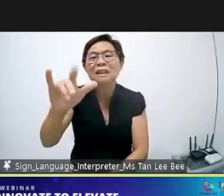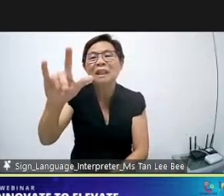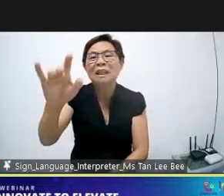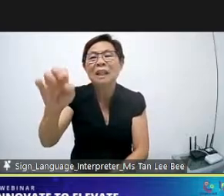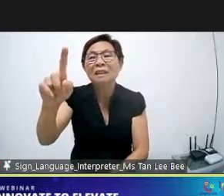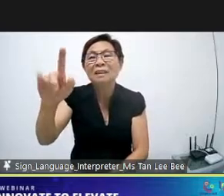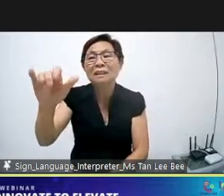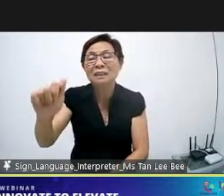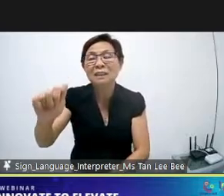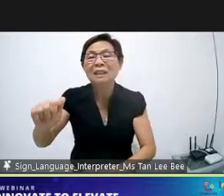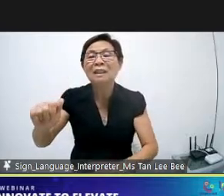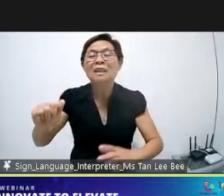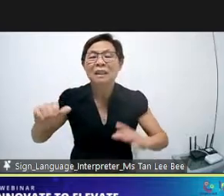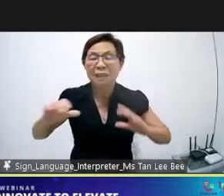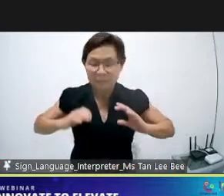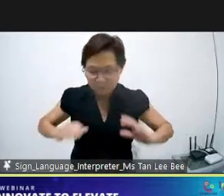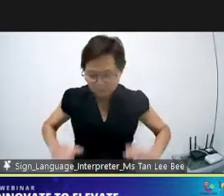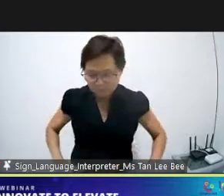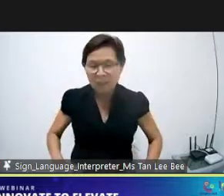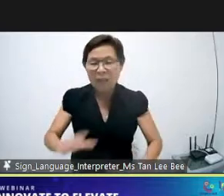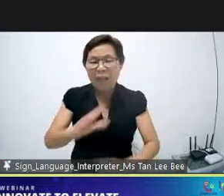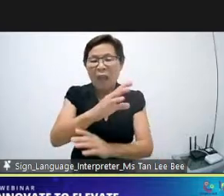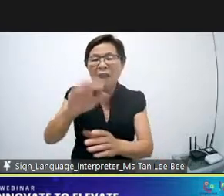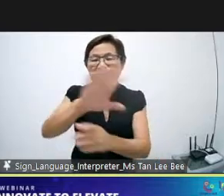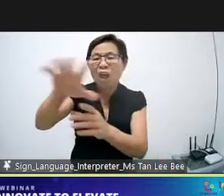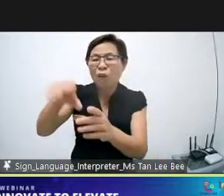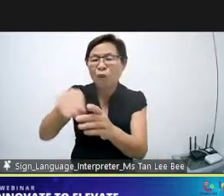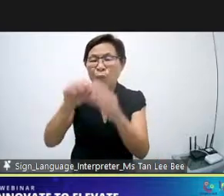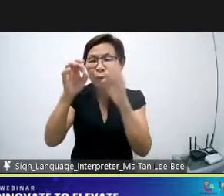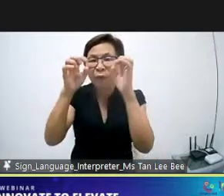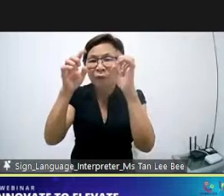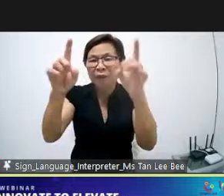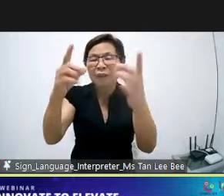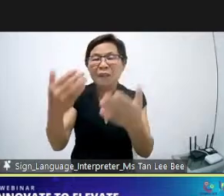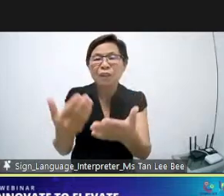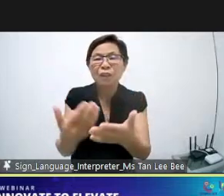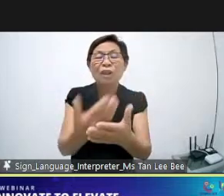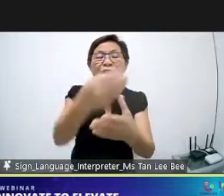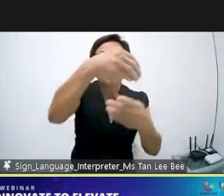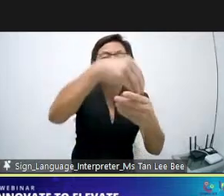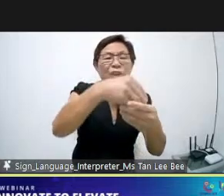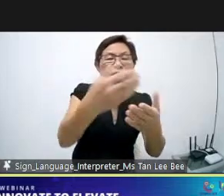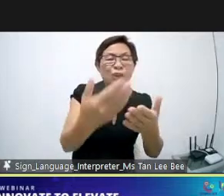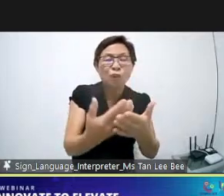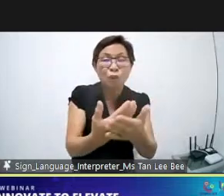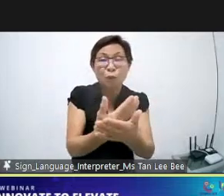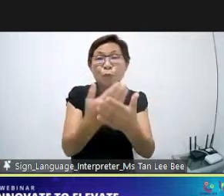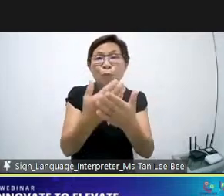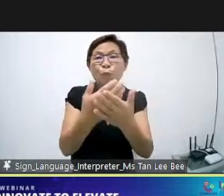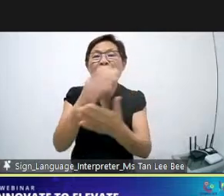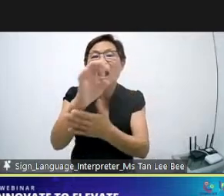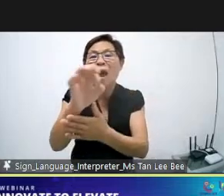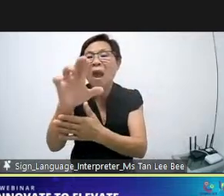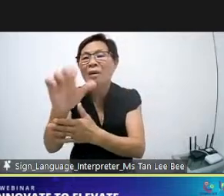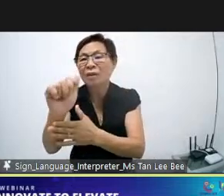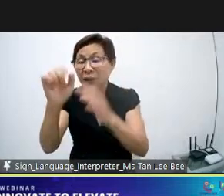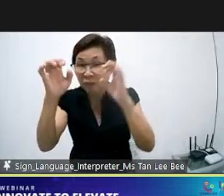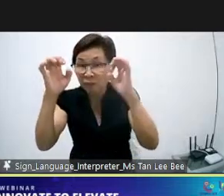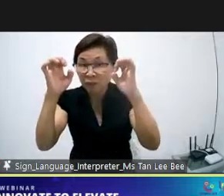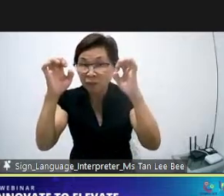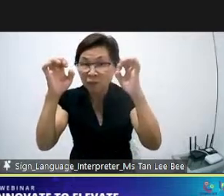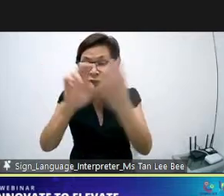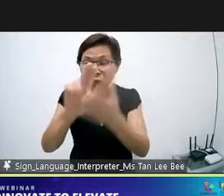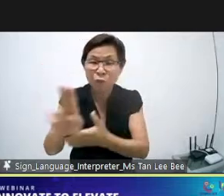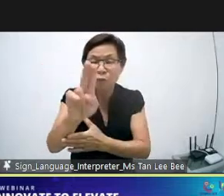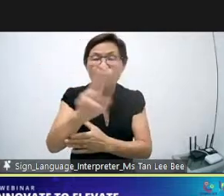in special education and inclusive education at New Era University. And he had finished, he had 12